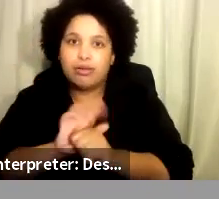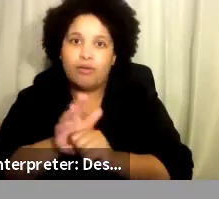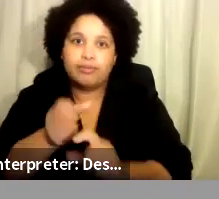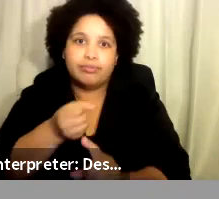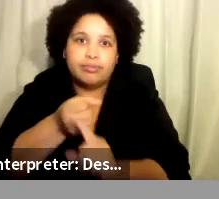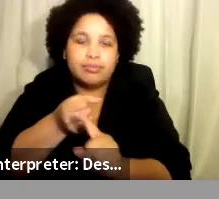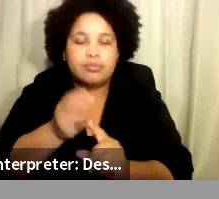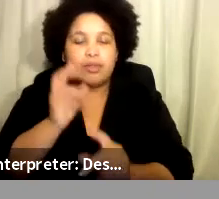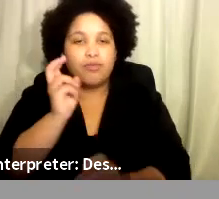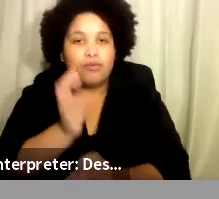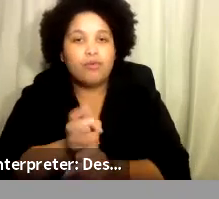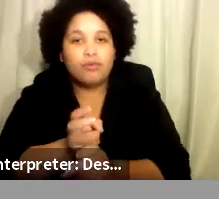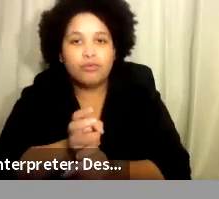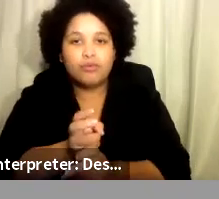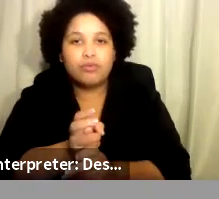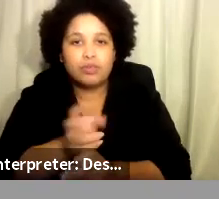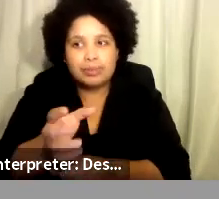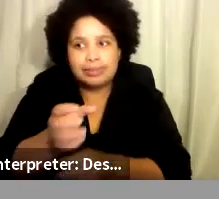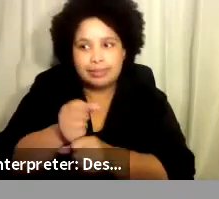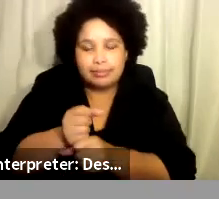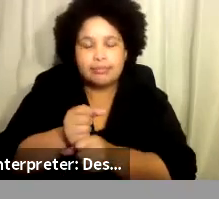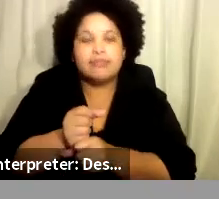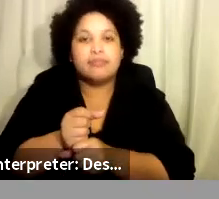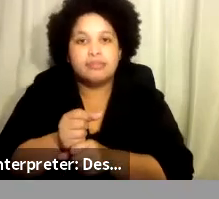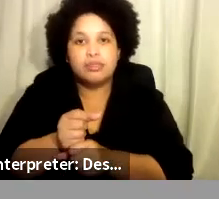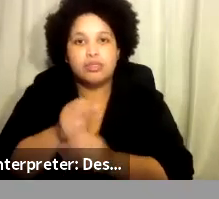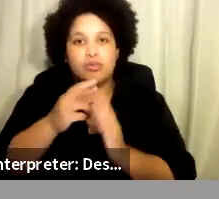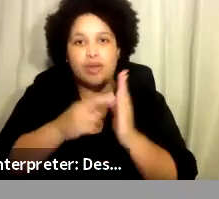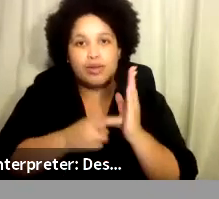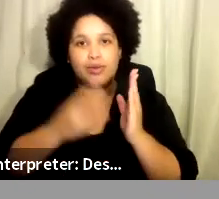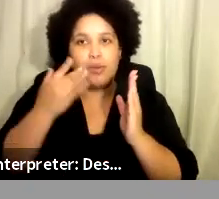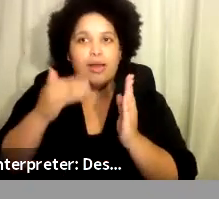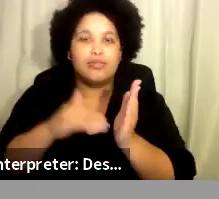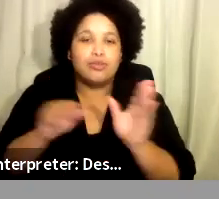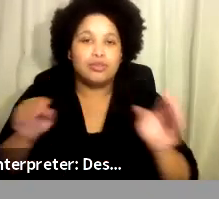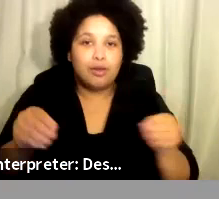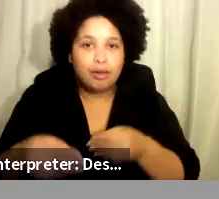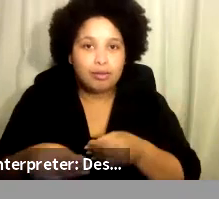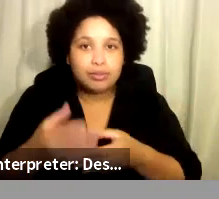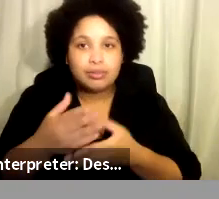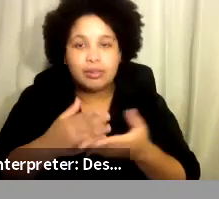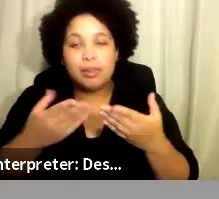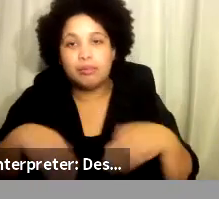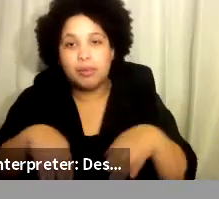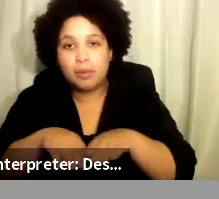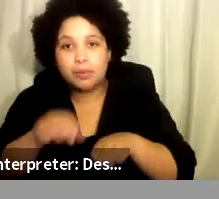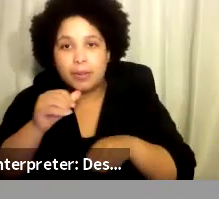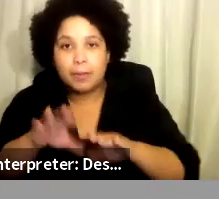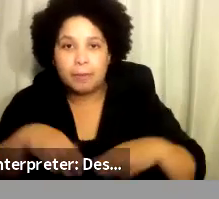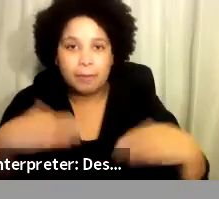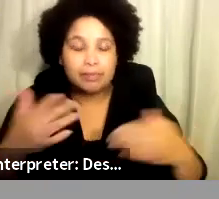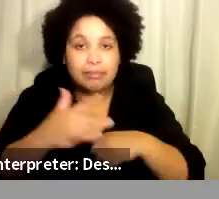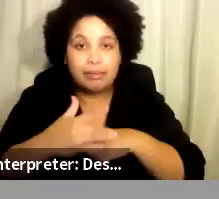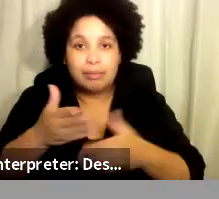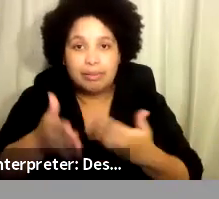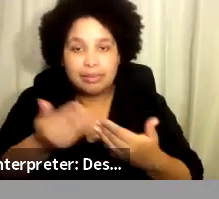some difficulties with obtaining immunization records because doctors' offices not being open and readily available.